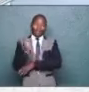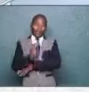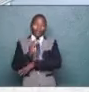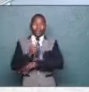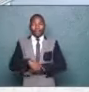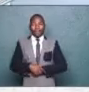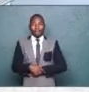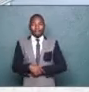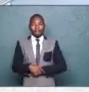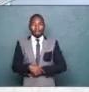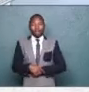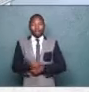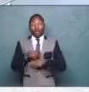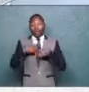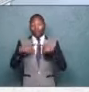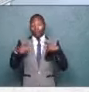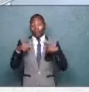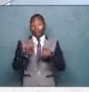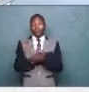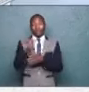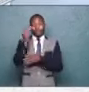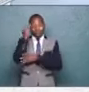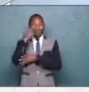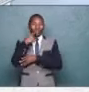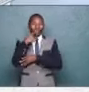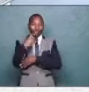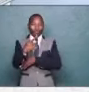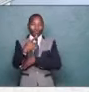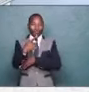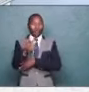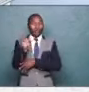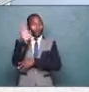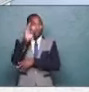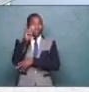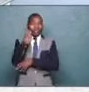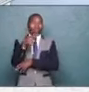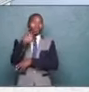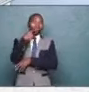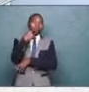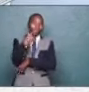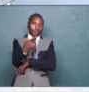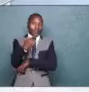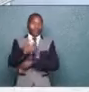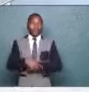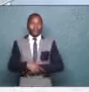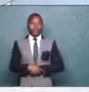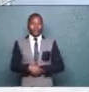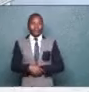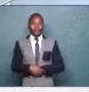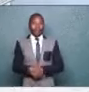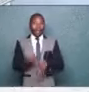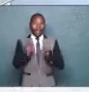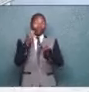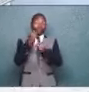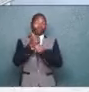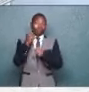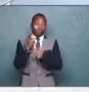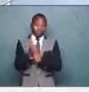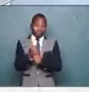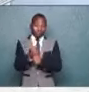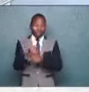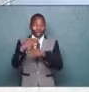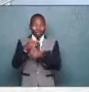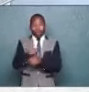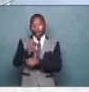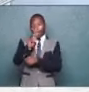angabweretse. Koma dziwani ndipo mumvetsetse bwino lomwe kuti ogwira ntchito a ku